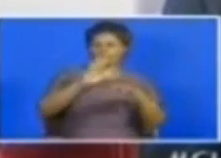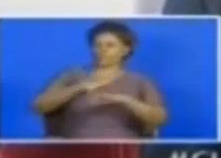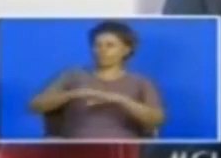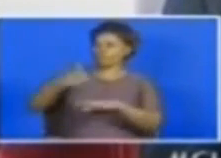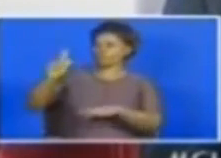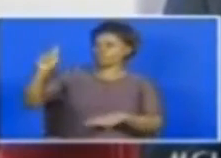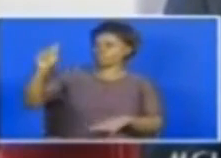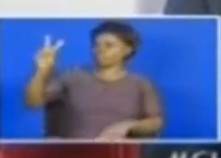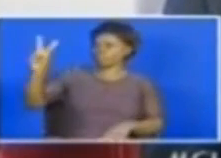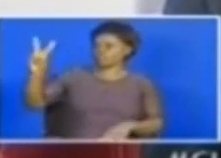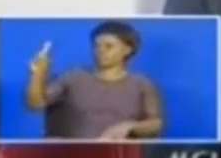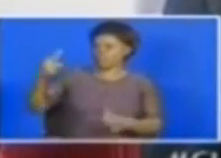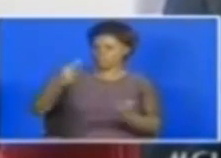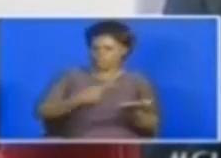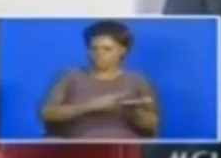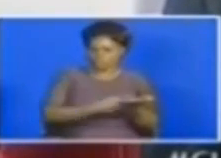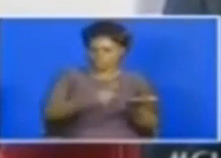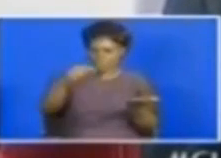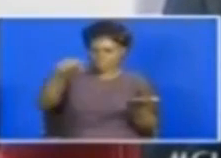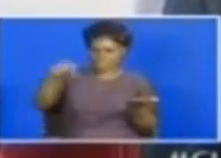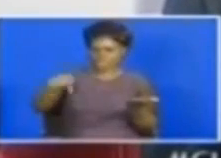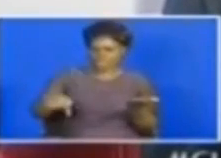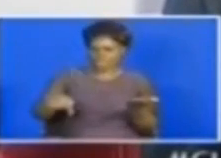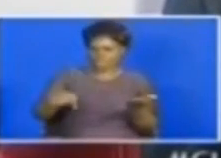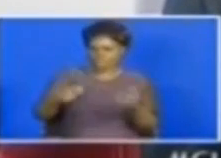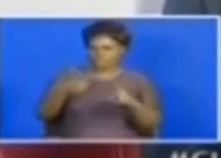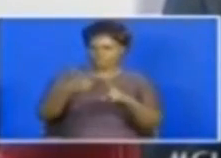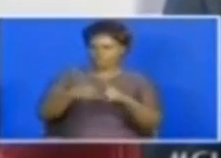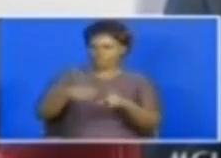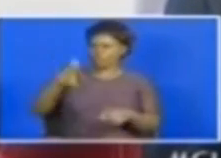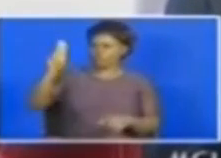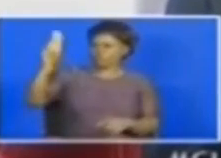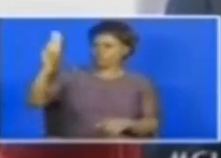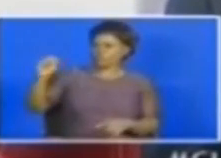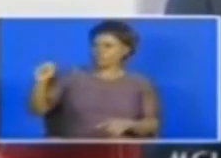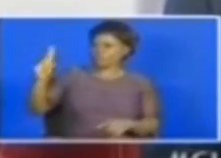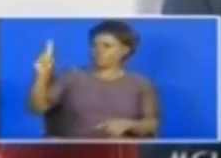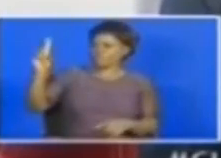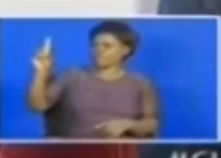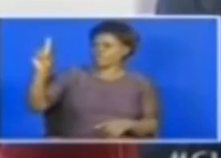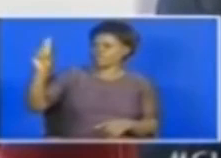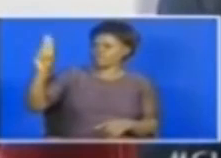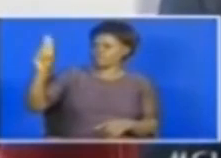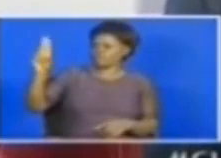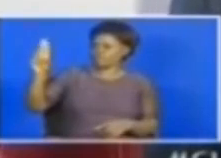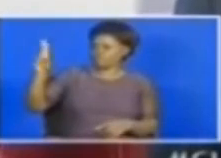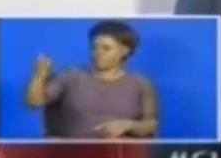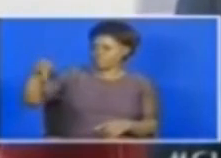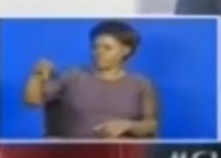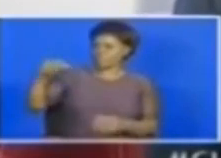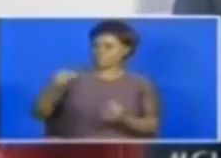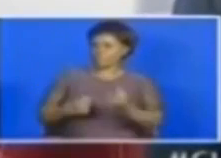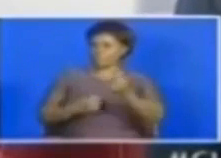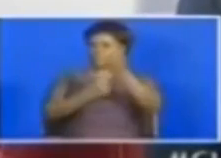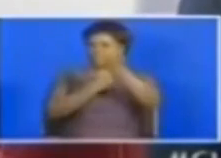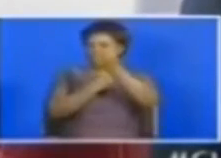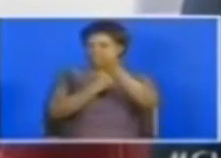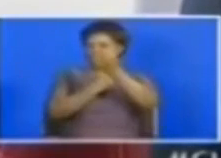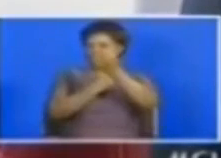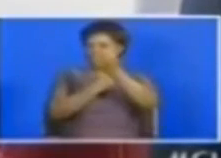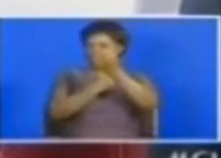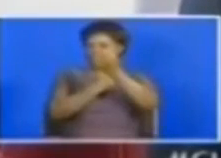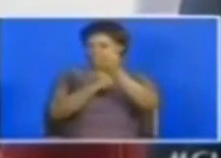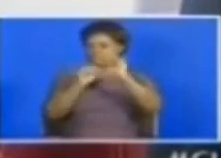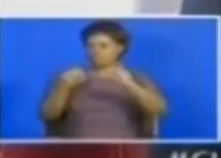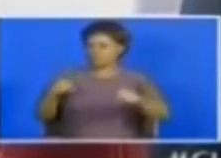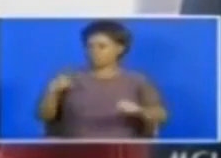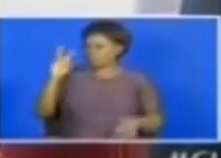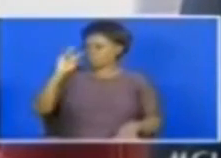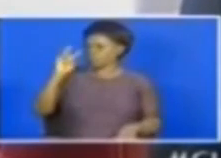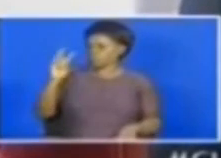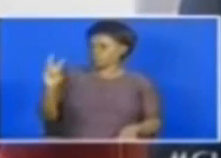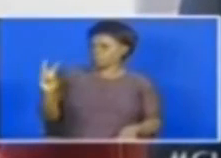this coming week with the support from the UN Development Program, UNDP, and IFES. And you might have seen that we've